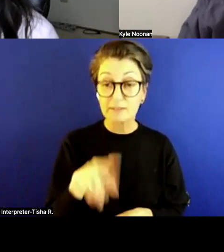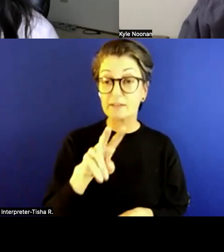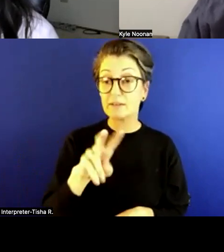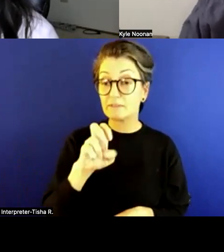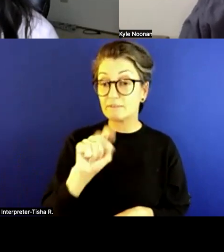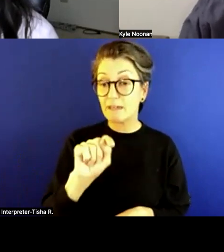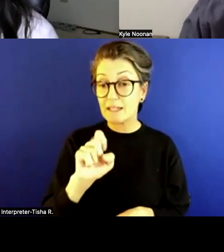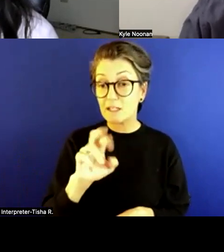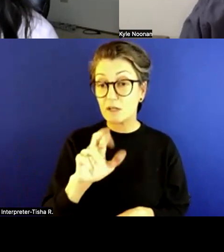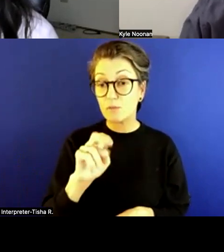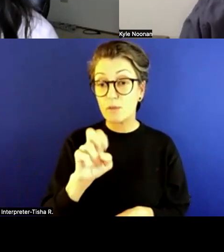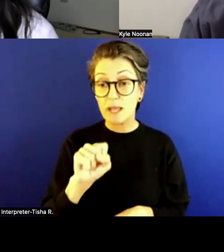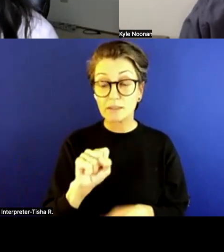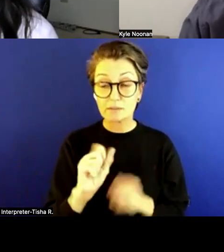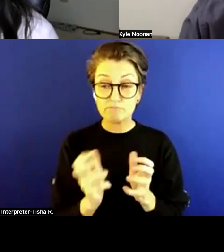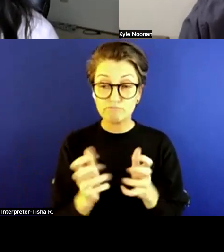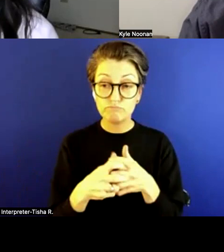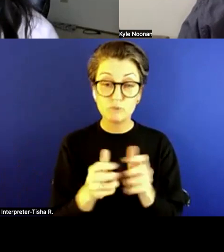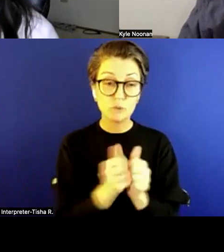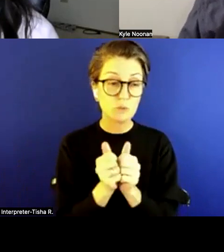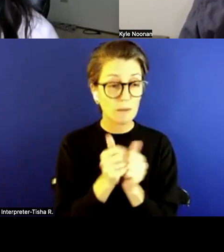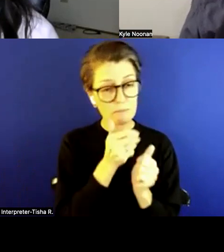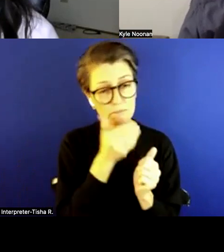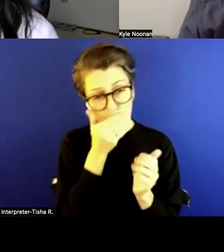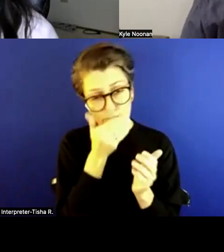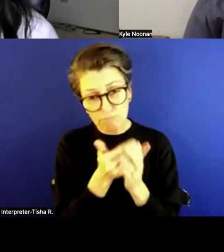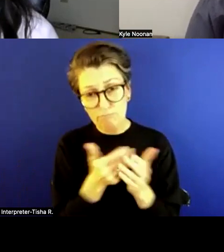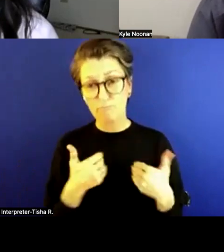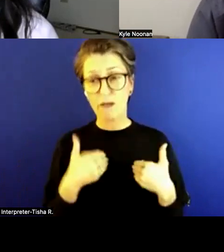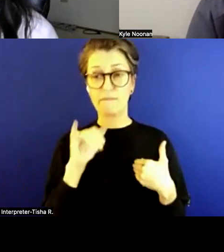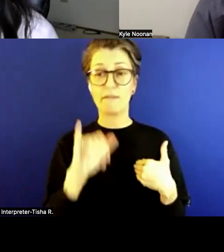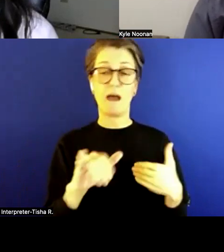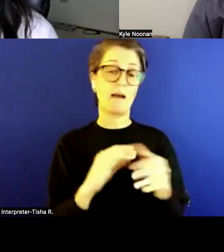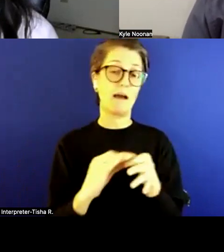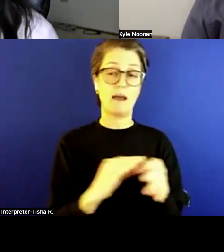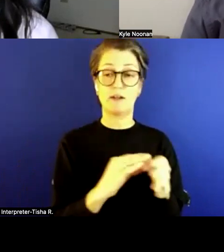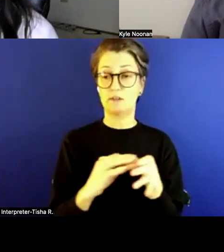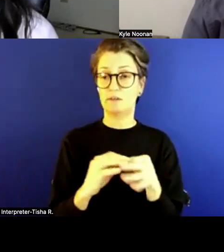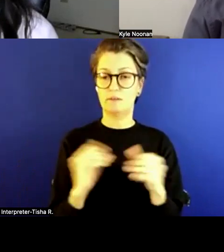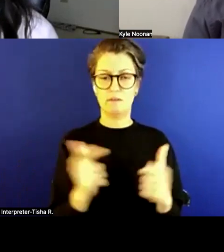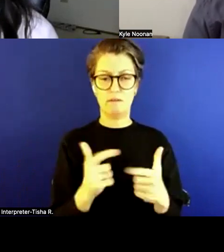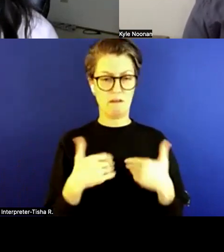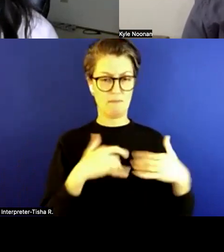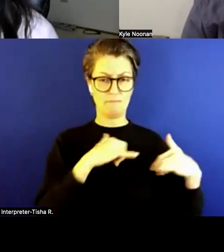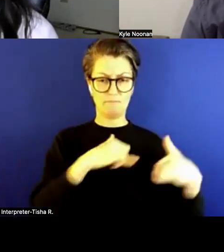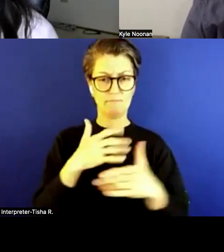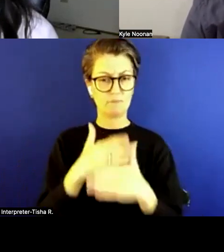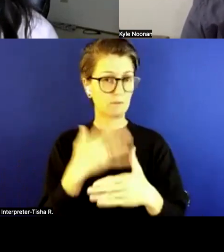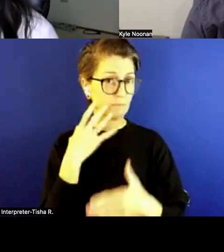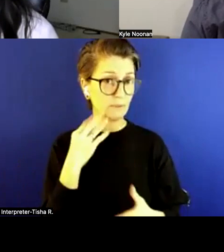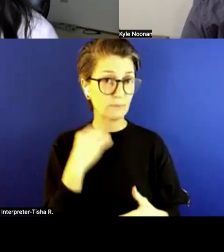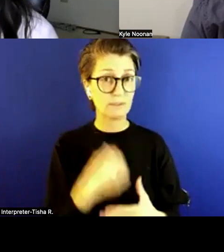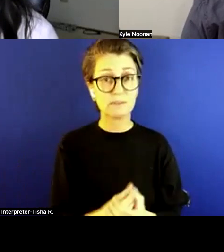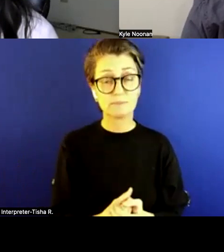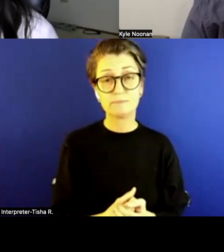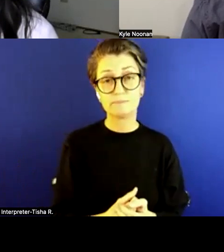there's benefit to having that connection. But again, we have that common denominator. So